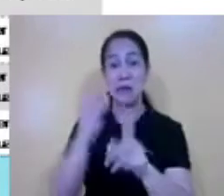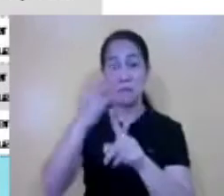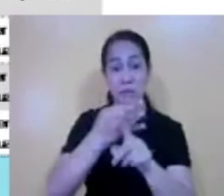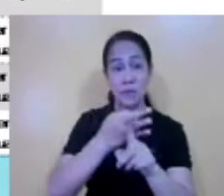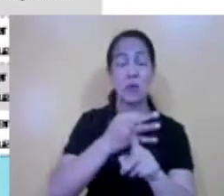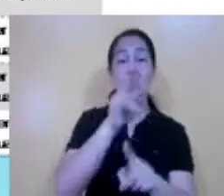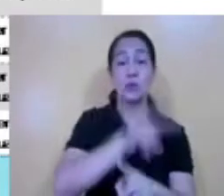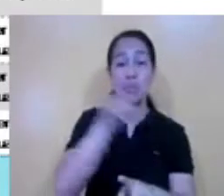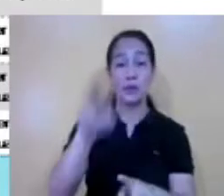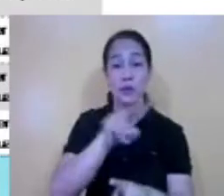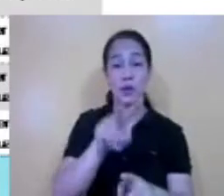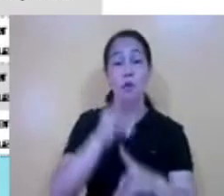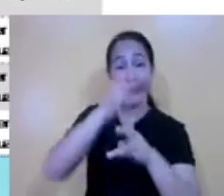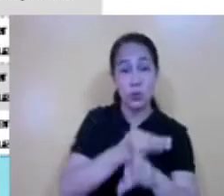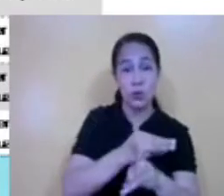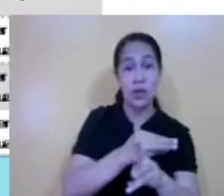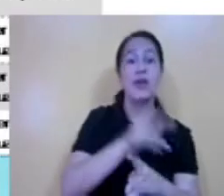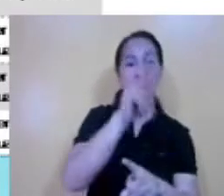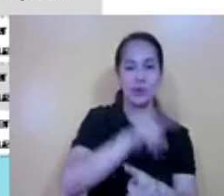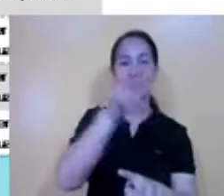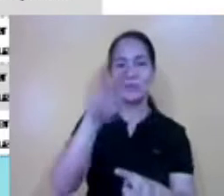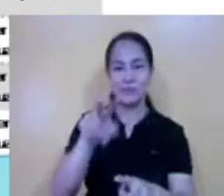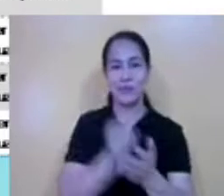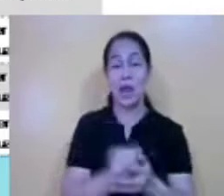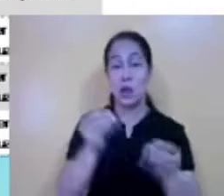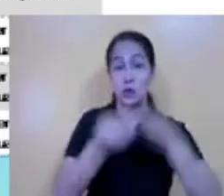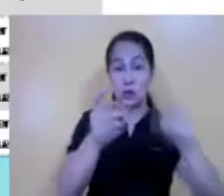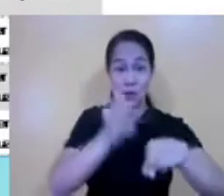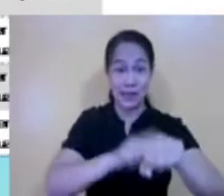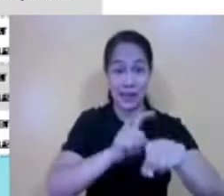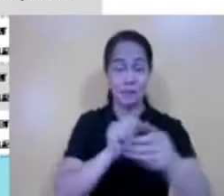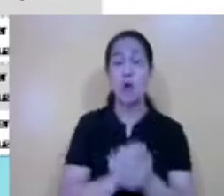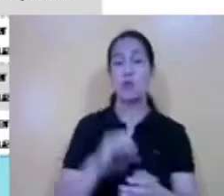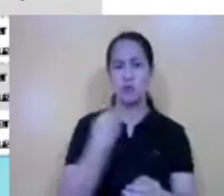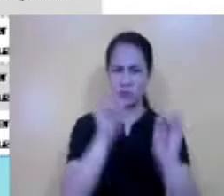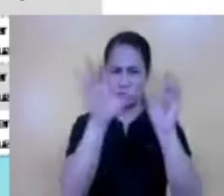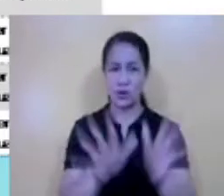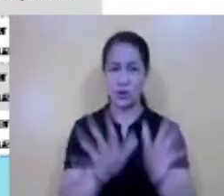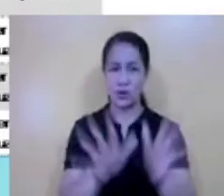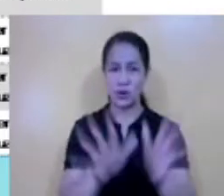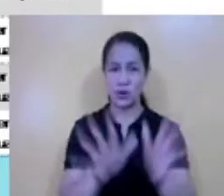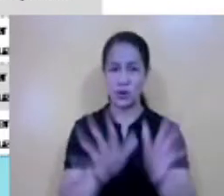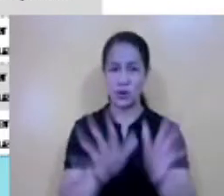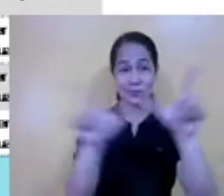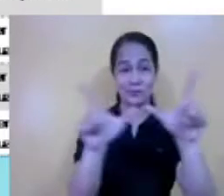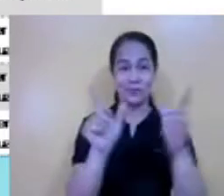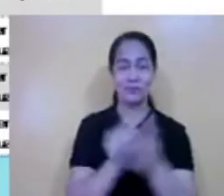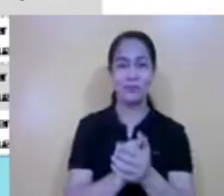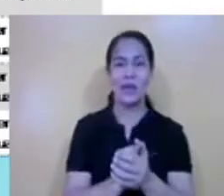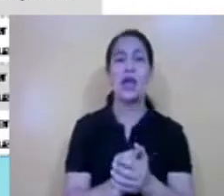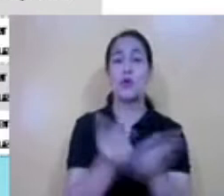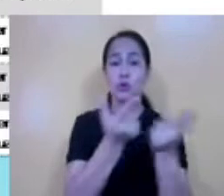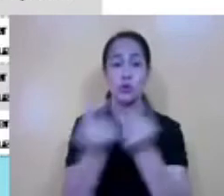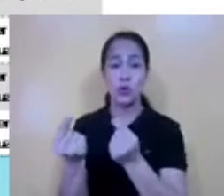to March 2022 to give time to our teachers, to the school level, to do their SAT and